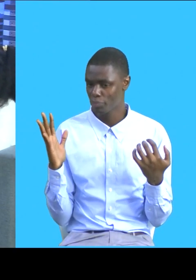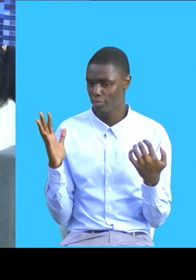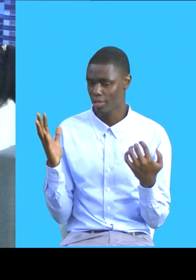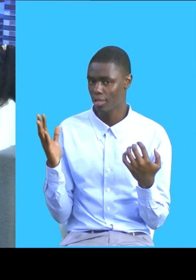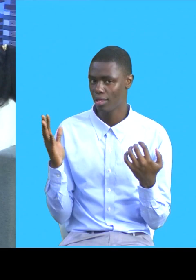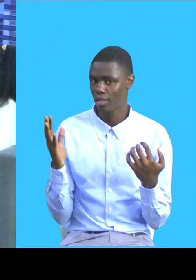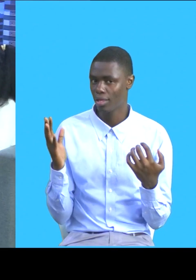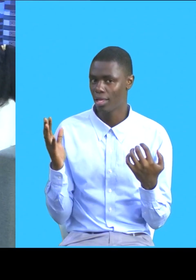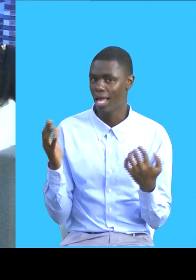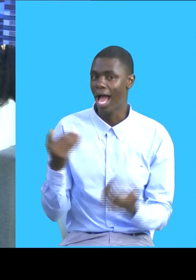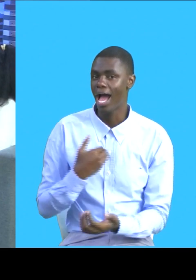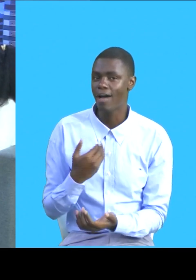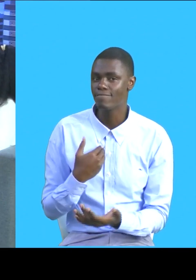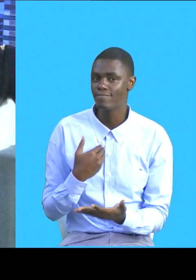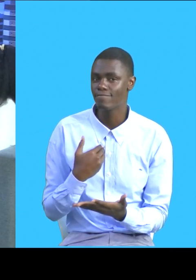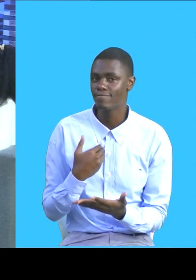there were